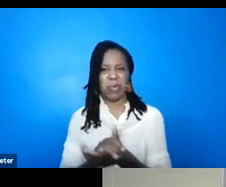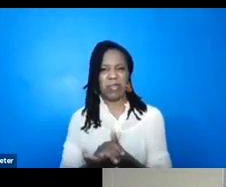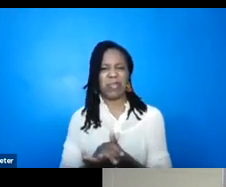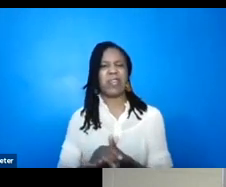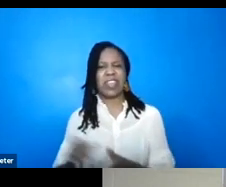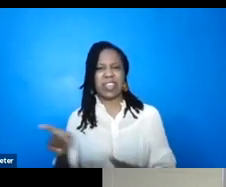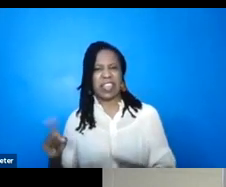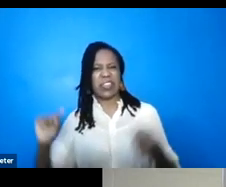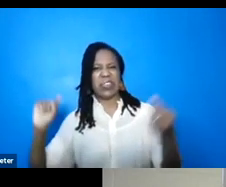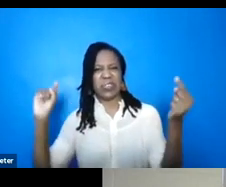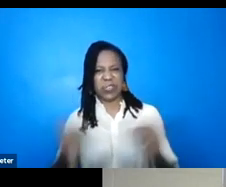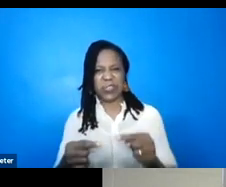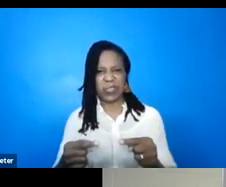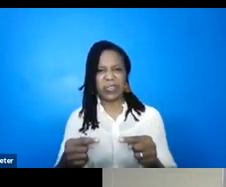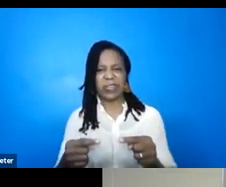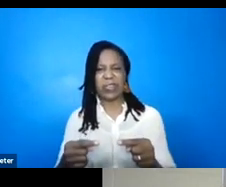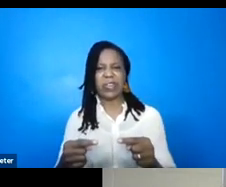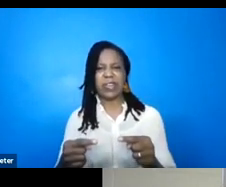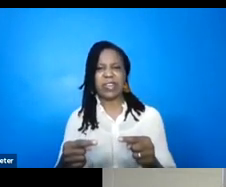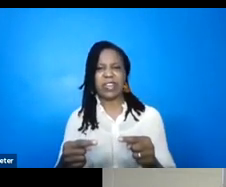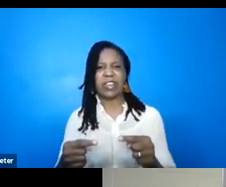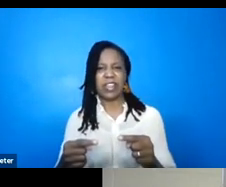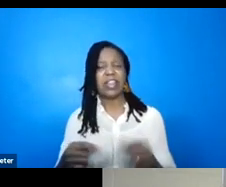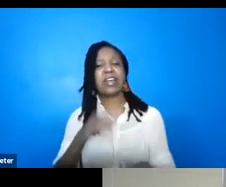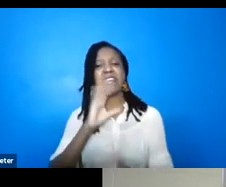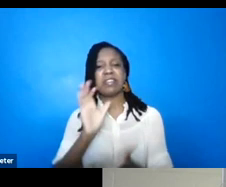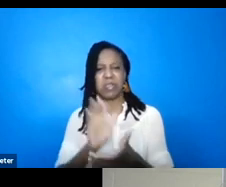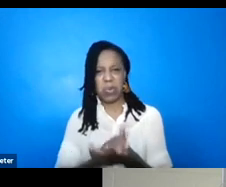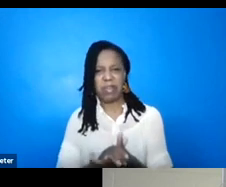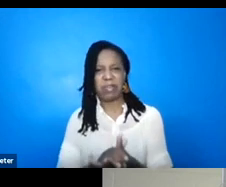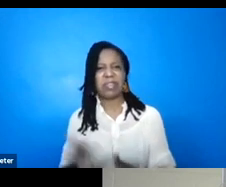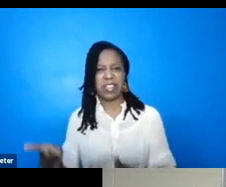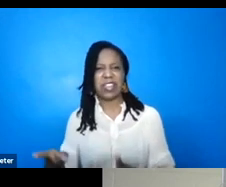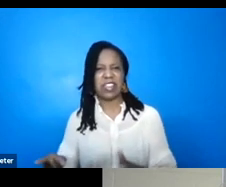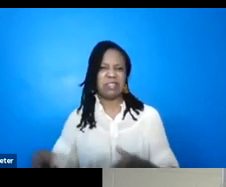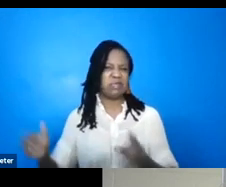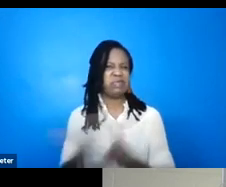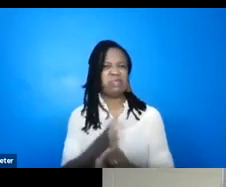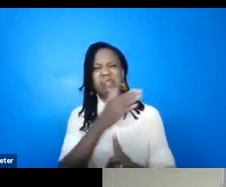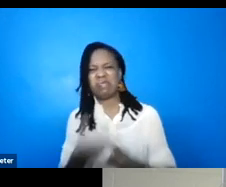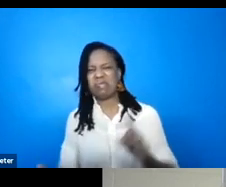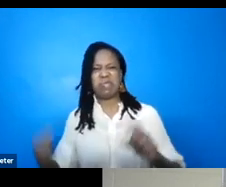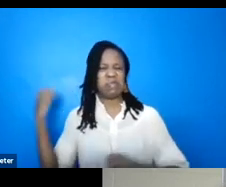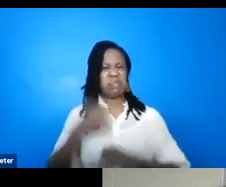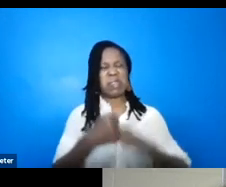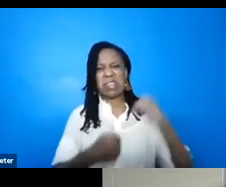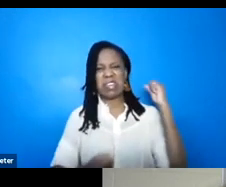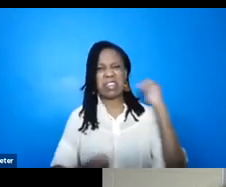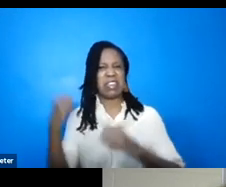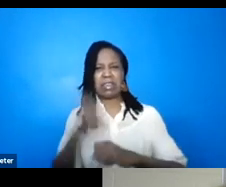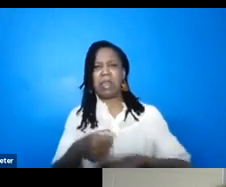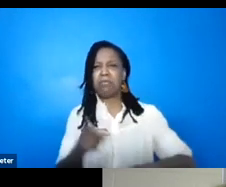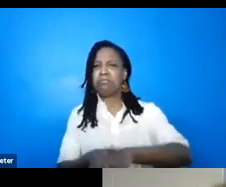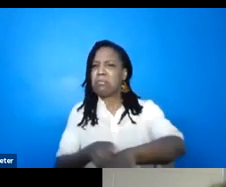And he found himself physically beating his wife for a long period of time. And it took him to understand